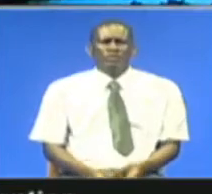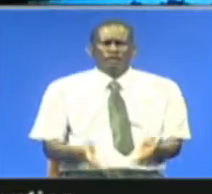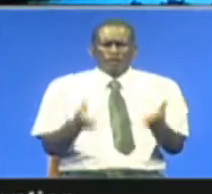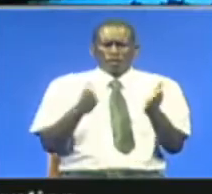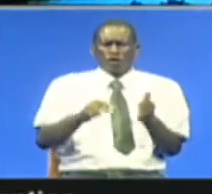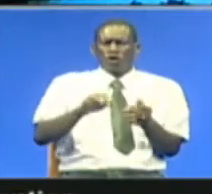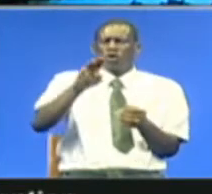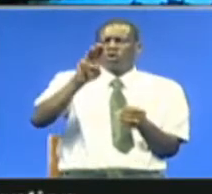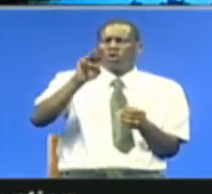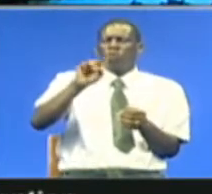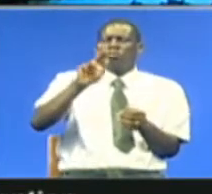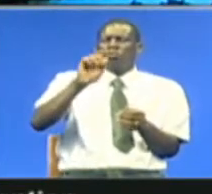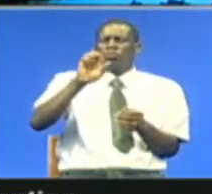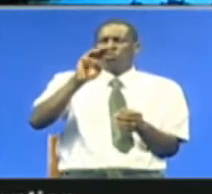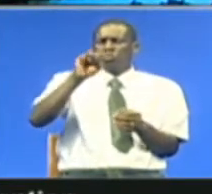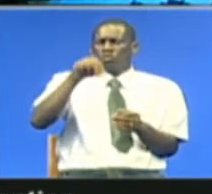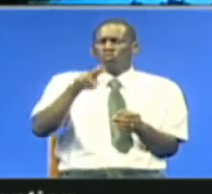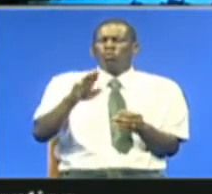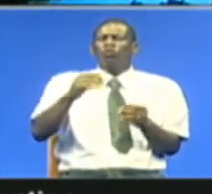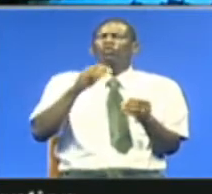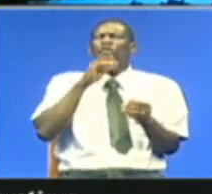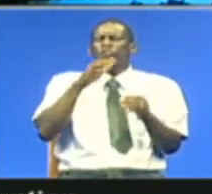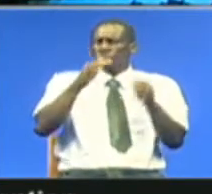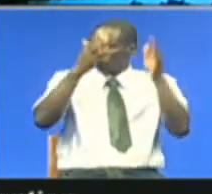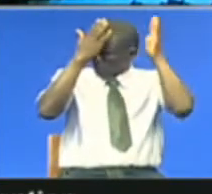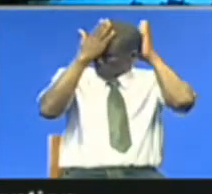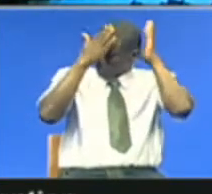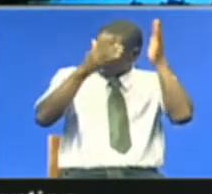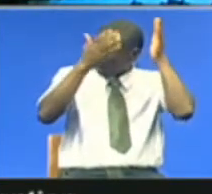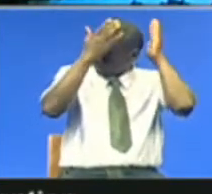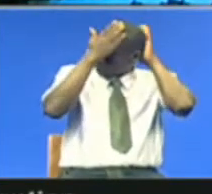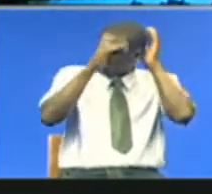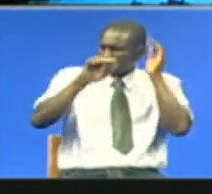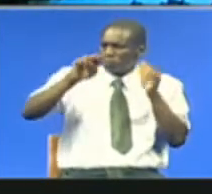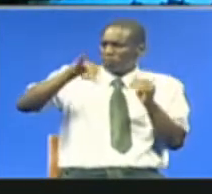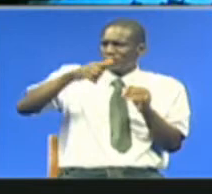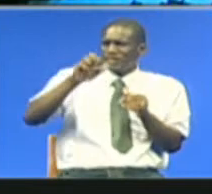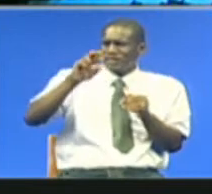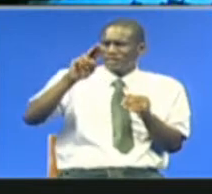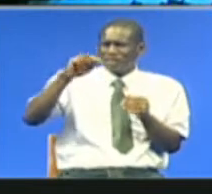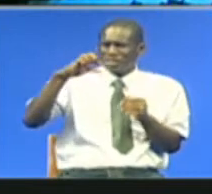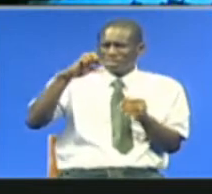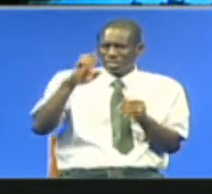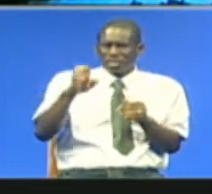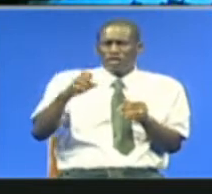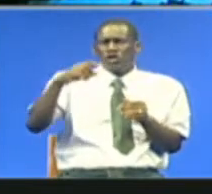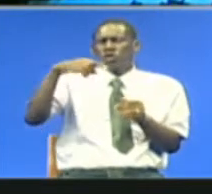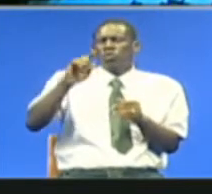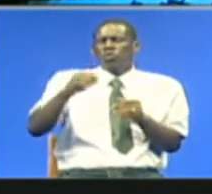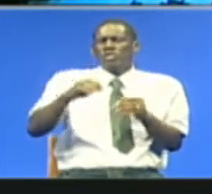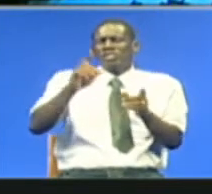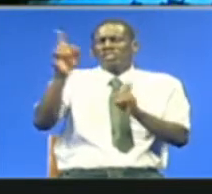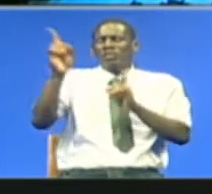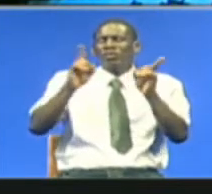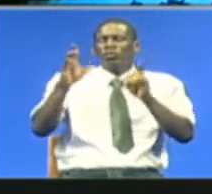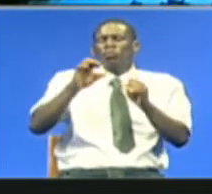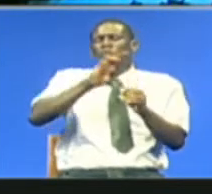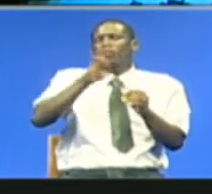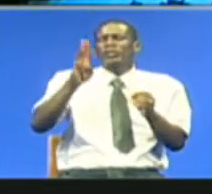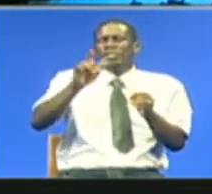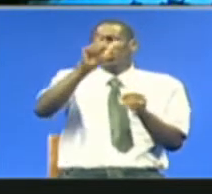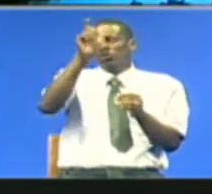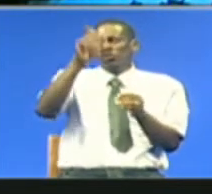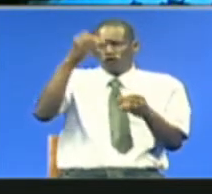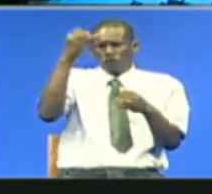Mukumu Boys from Kakamega and Bishop Njenga girls from Lugari were victorious in the Chapa Dimba Na Safaricom Western Region Finals as